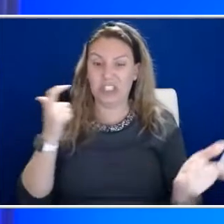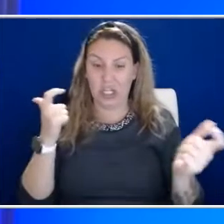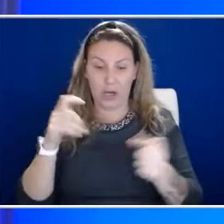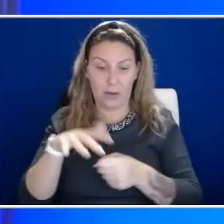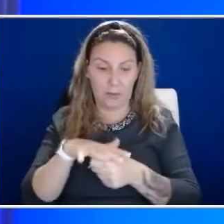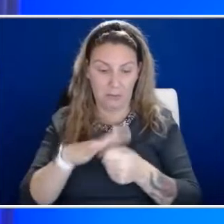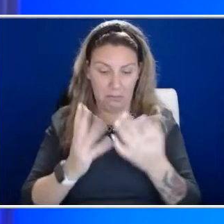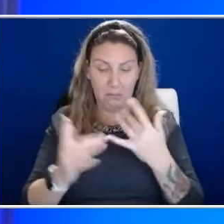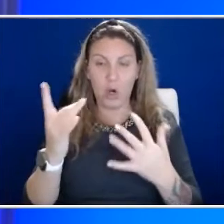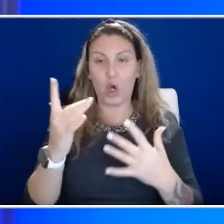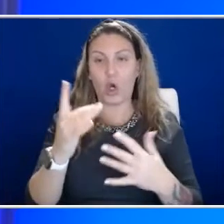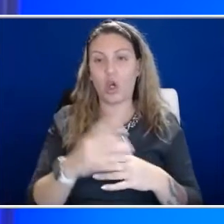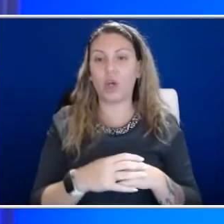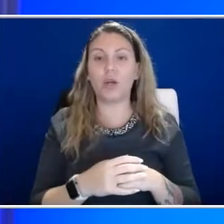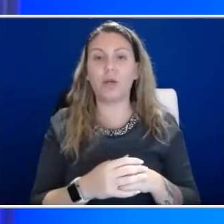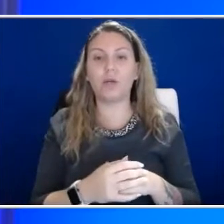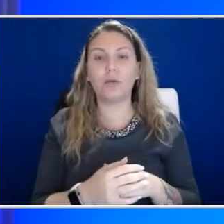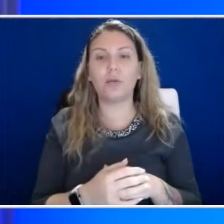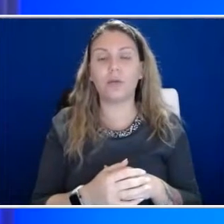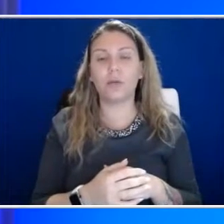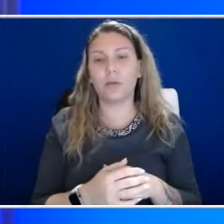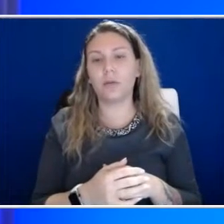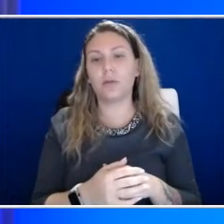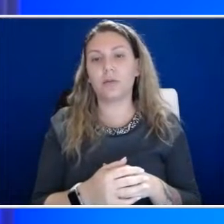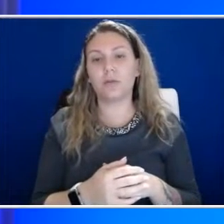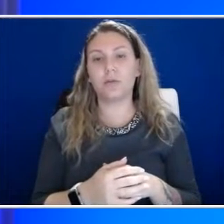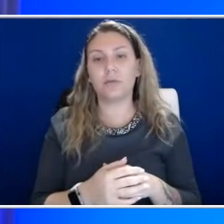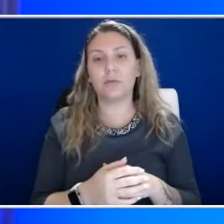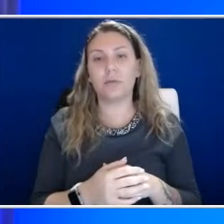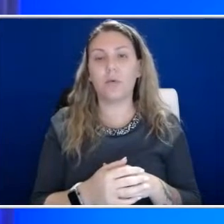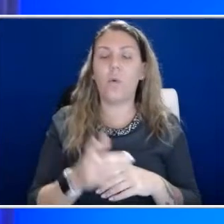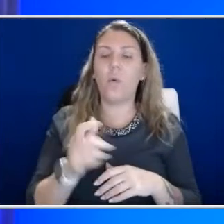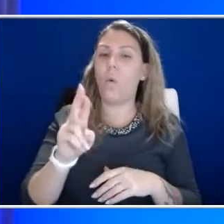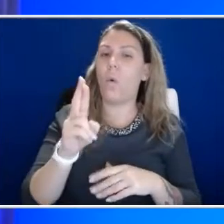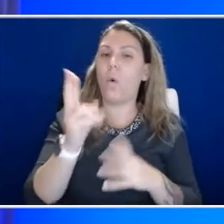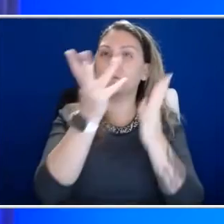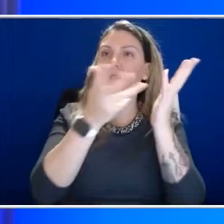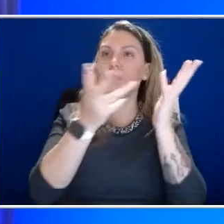for having smoke inhalation and